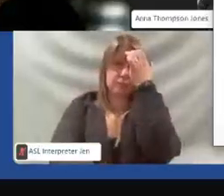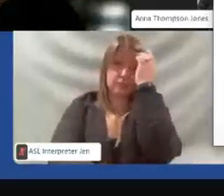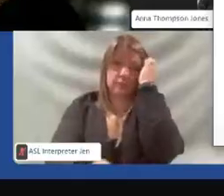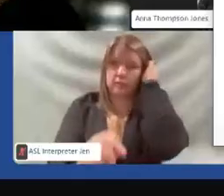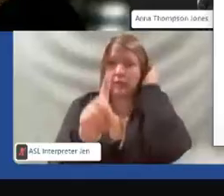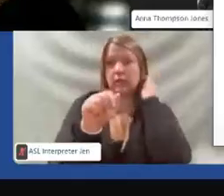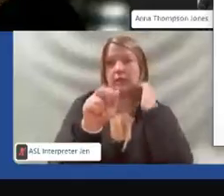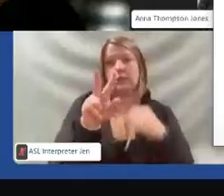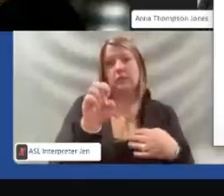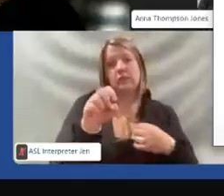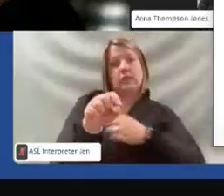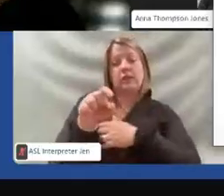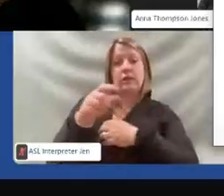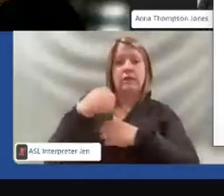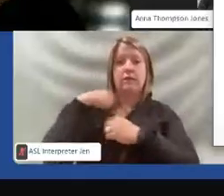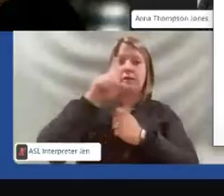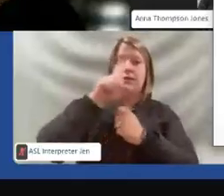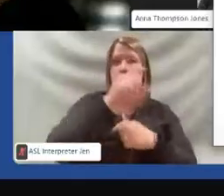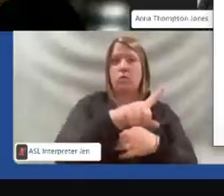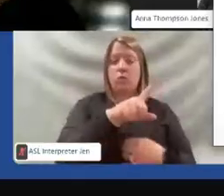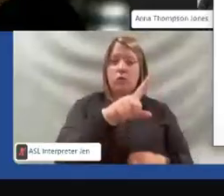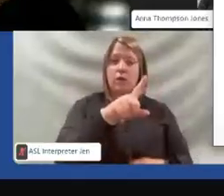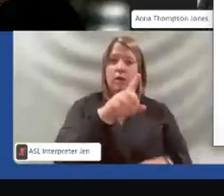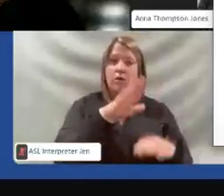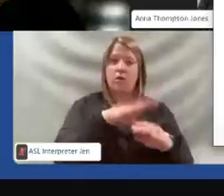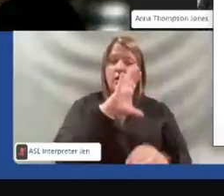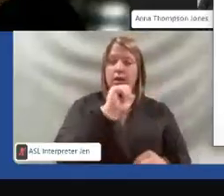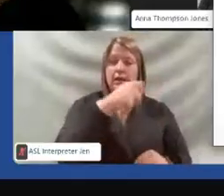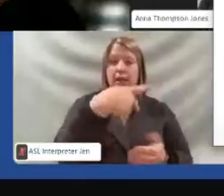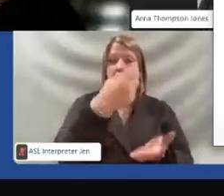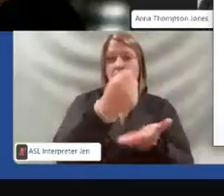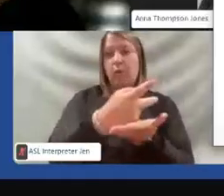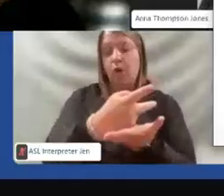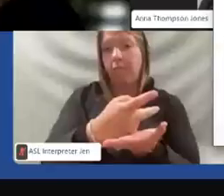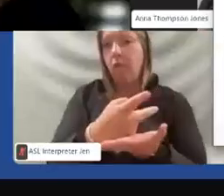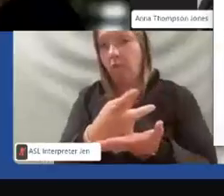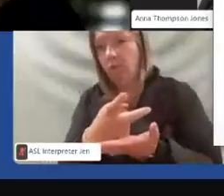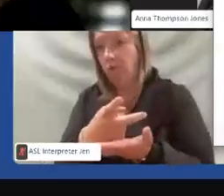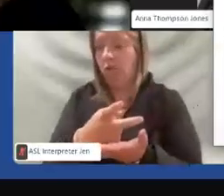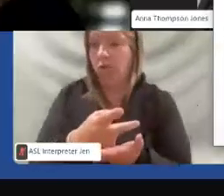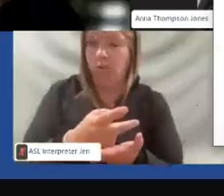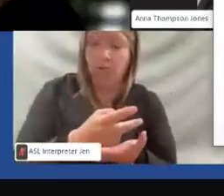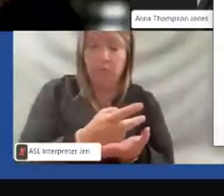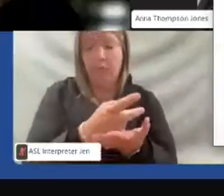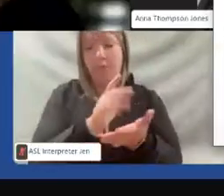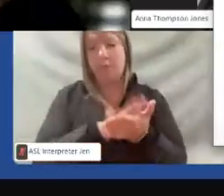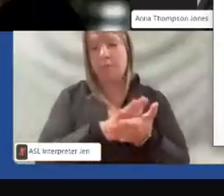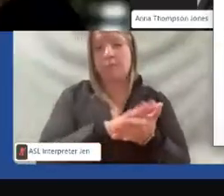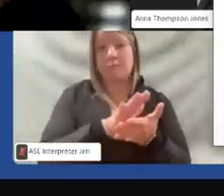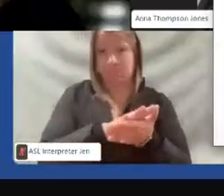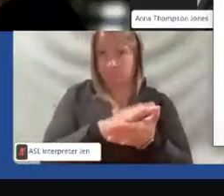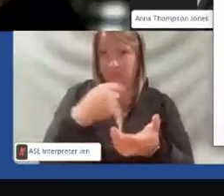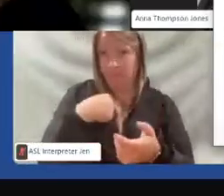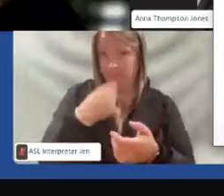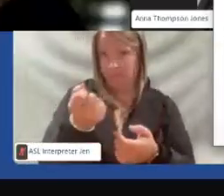This is Dave Schleppenbach. I had a question on the cap approval. So, did I hear